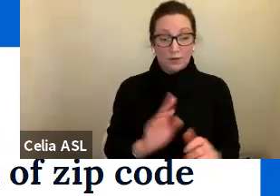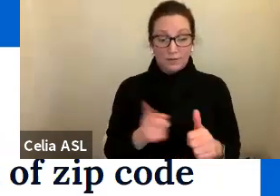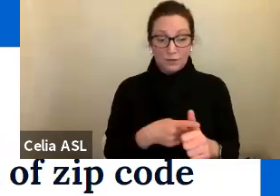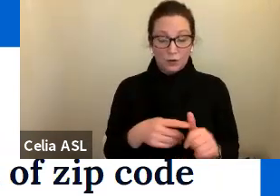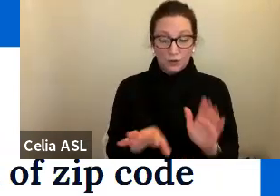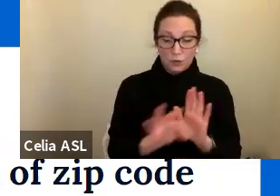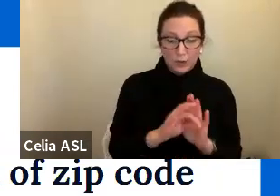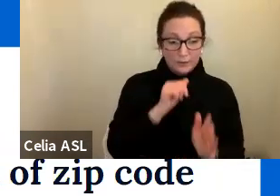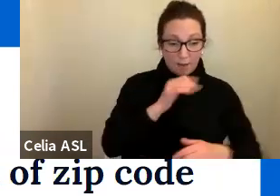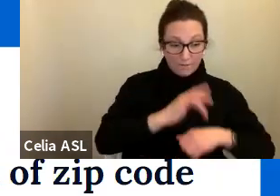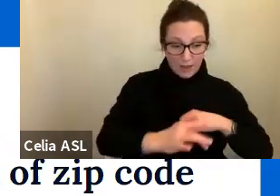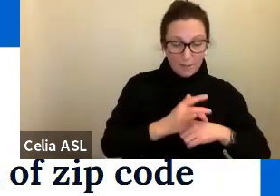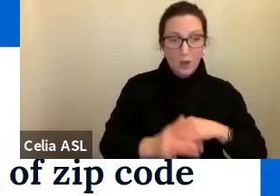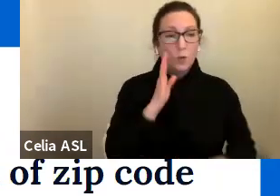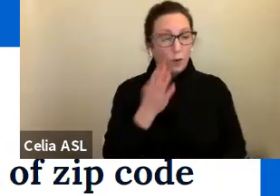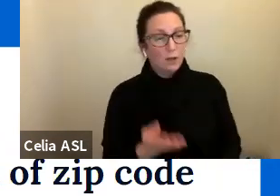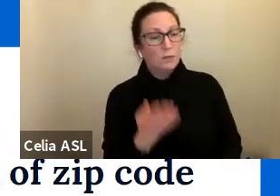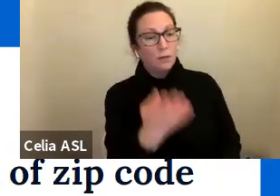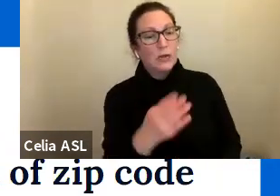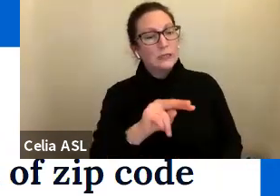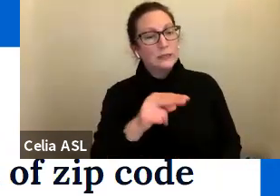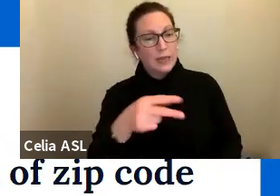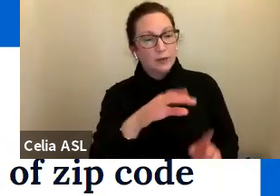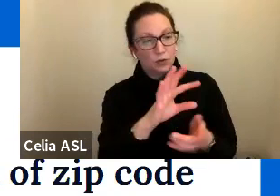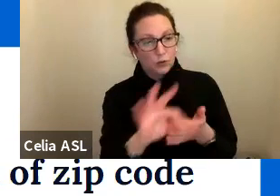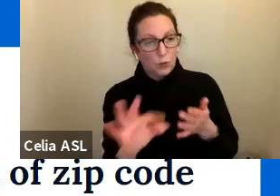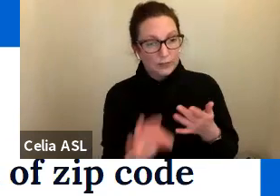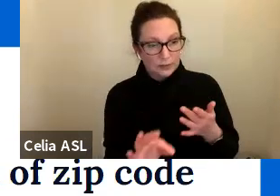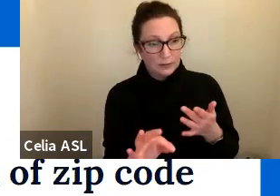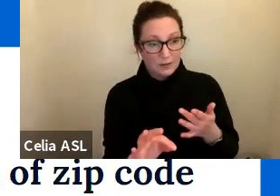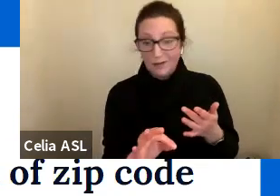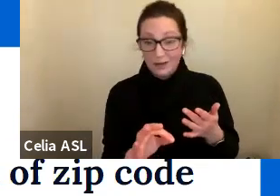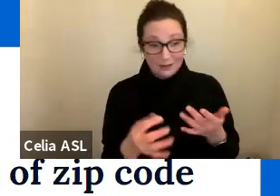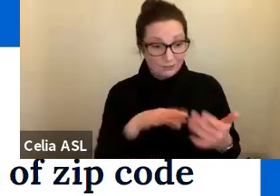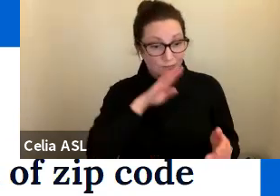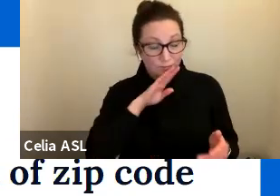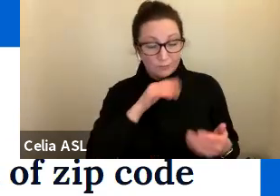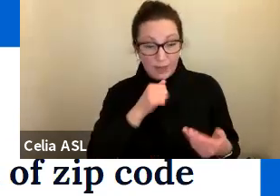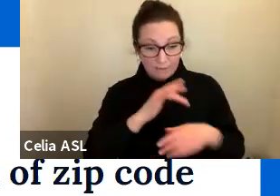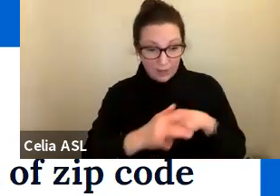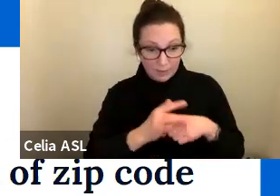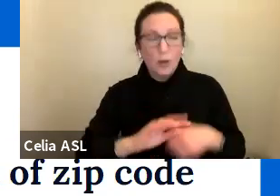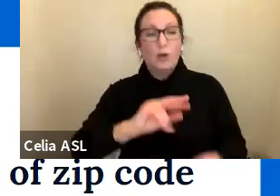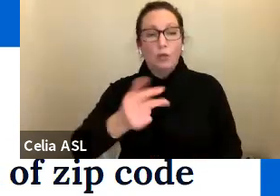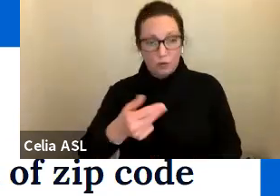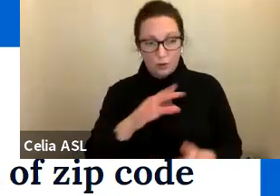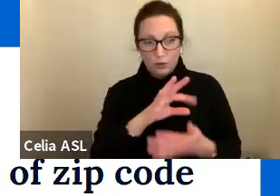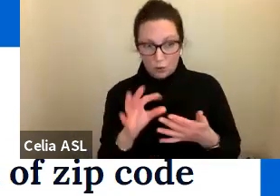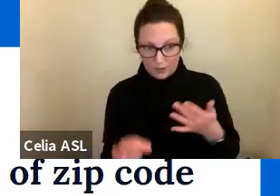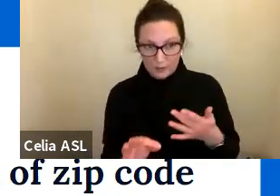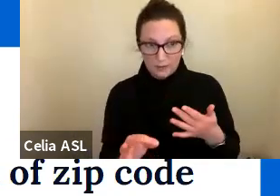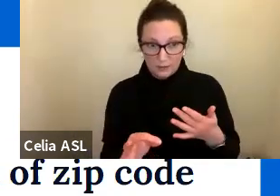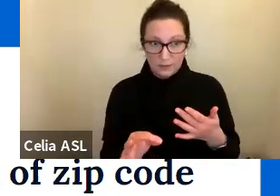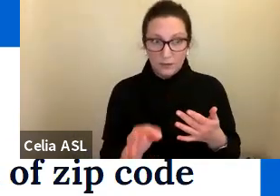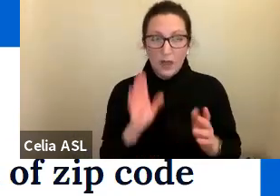second choice school. If that is not available, then their third choice school. I'm going to pause and see if there are any